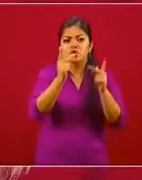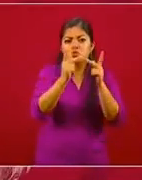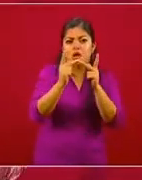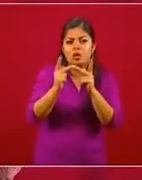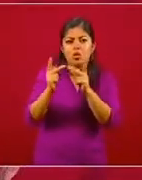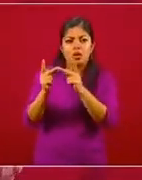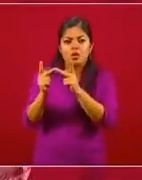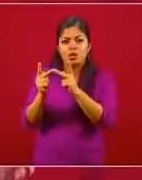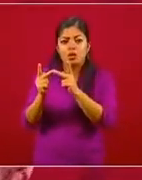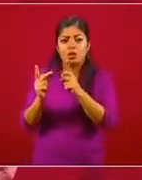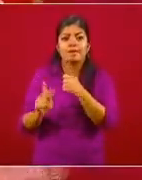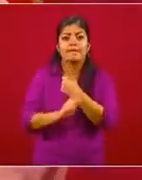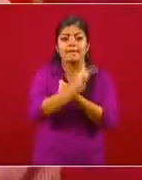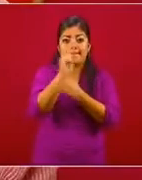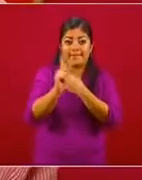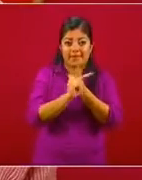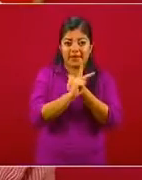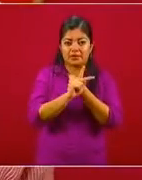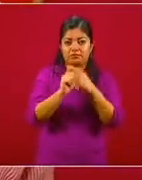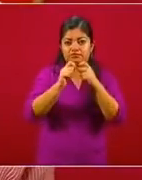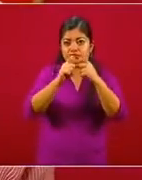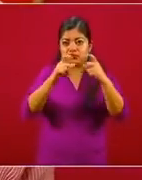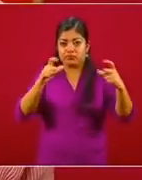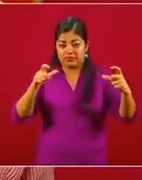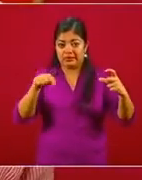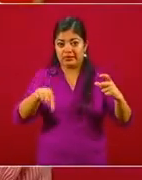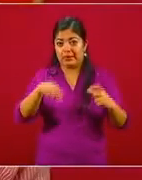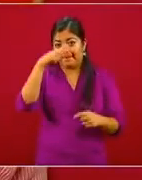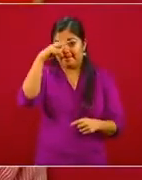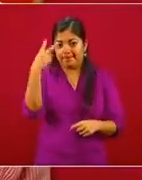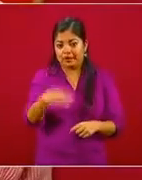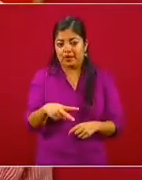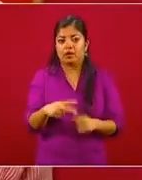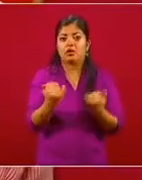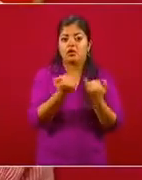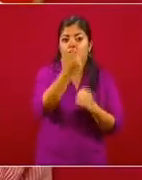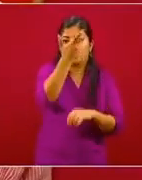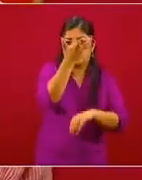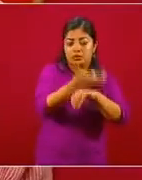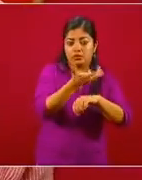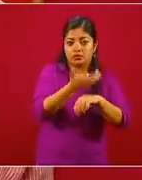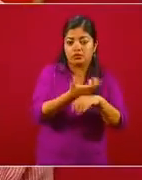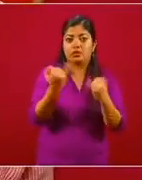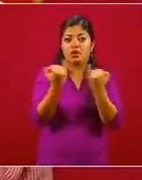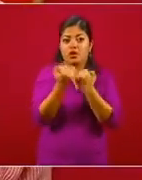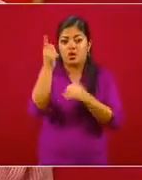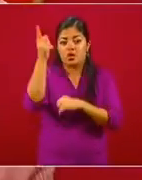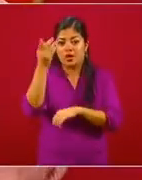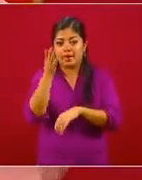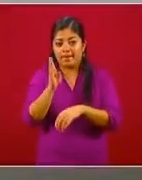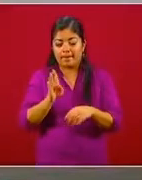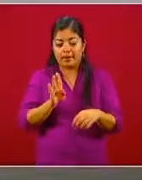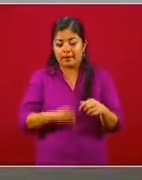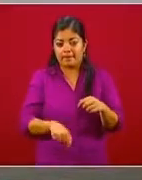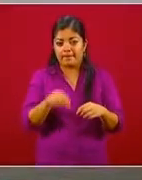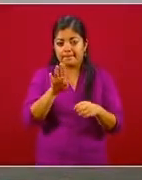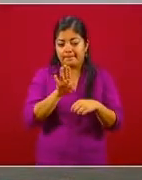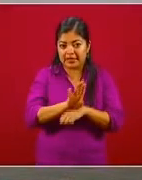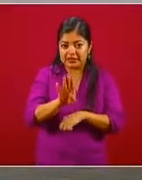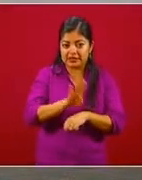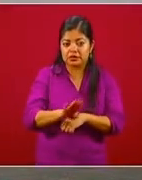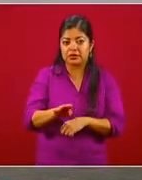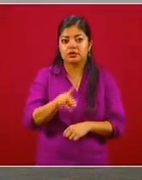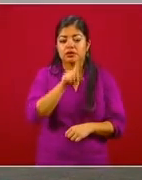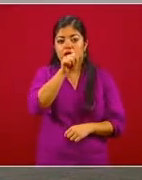because the way epidemics behave is they exhibit a lack of synchrony. So with the cases of Brazil,